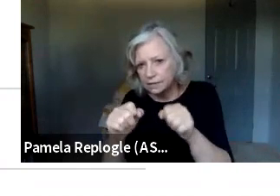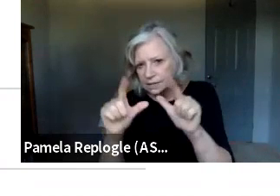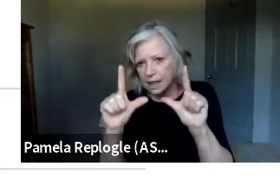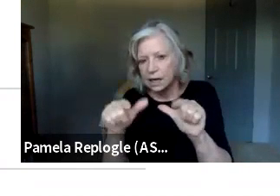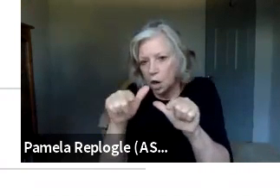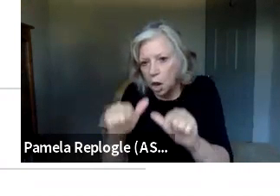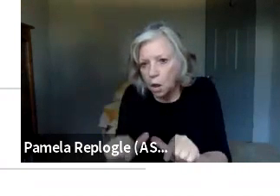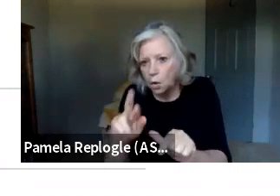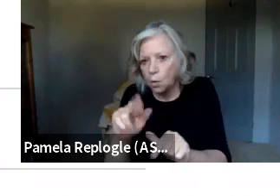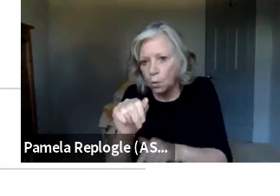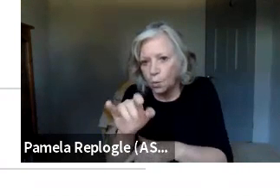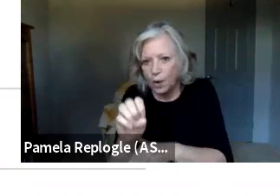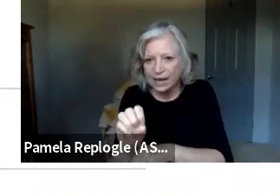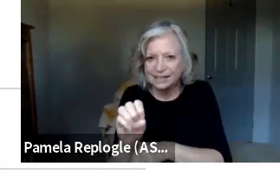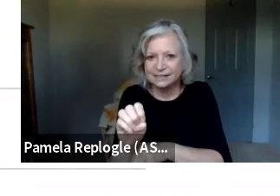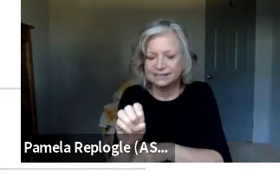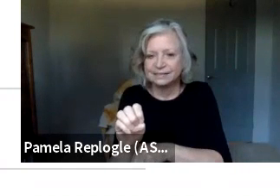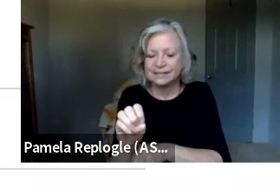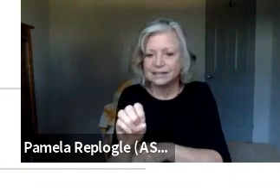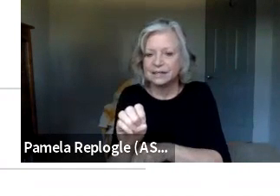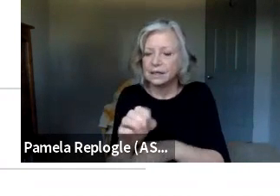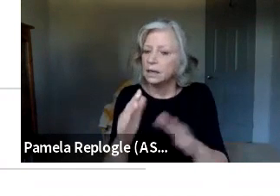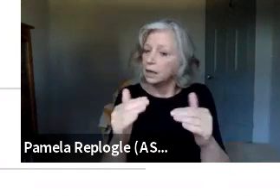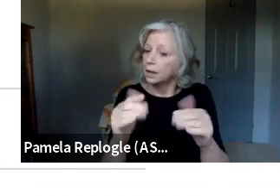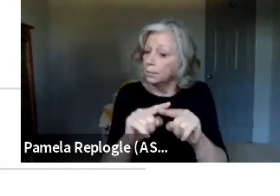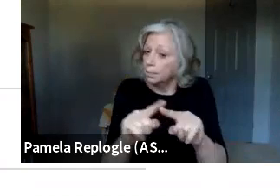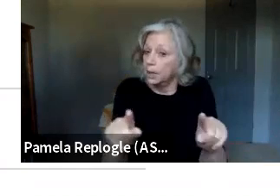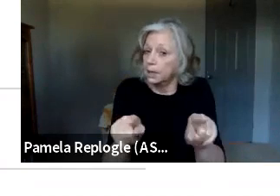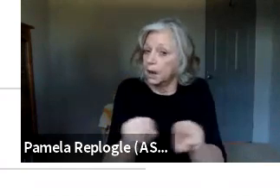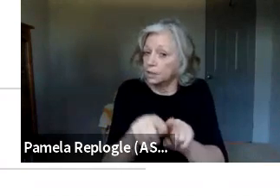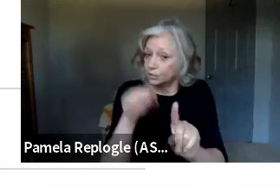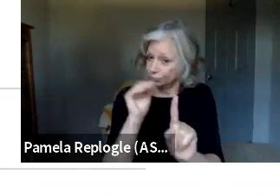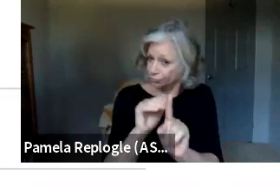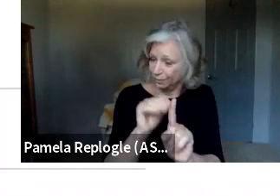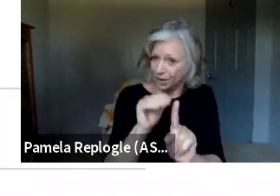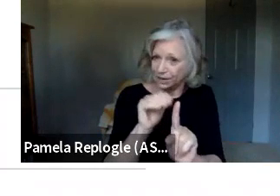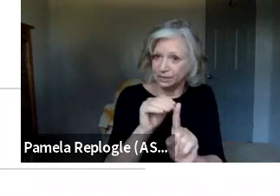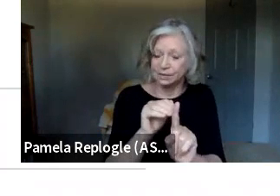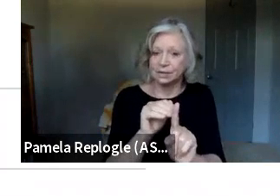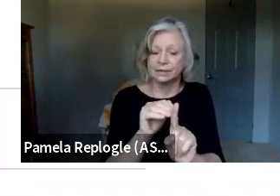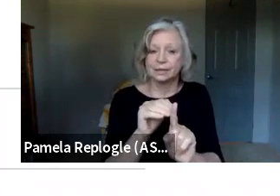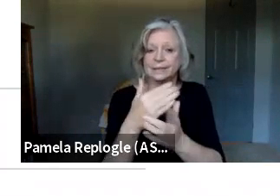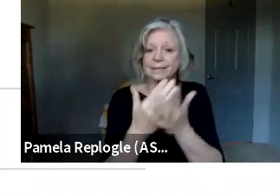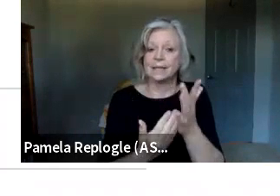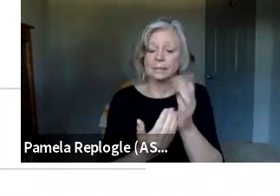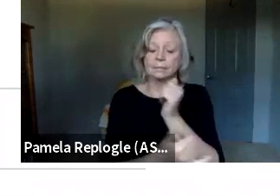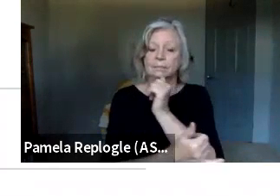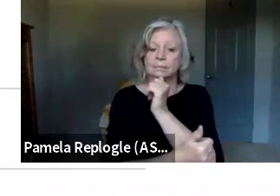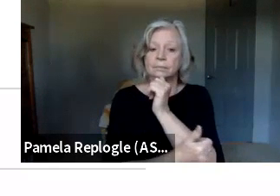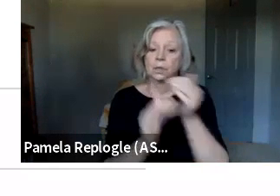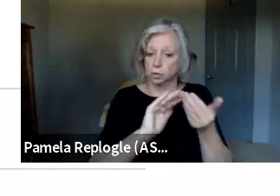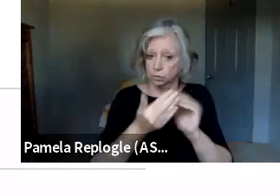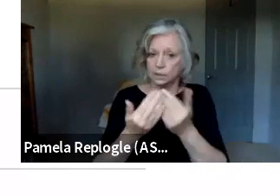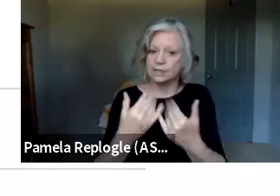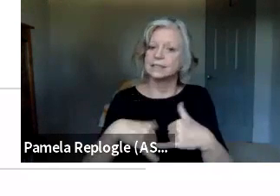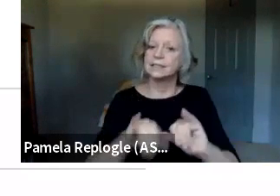rates now. At the same time, it's an important reminder that certain communities remain at